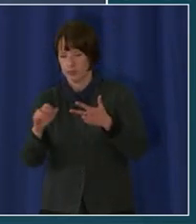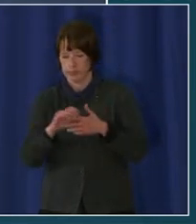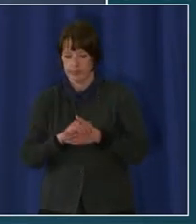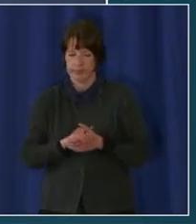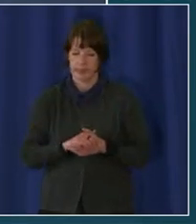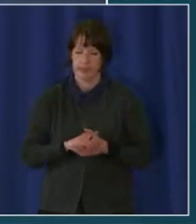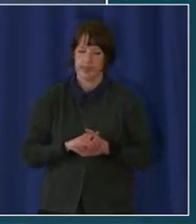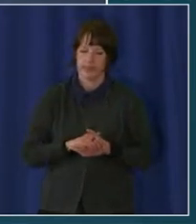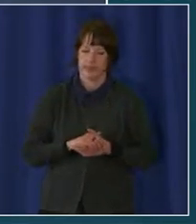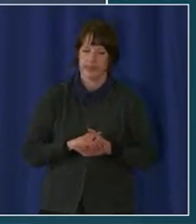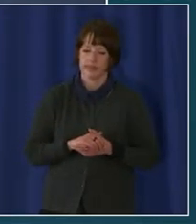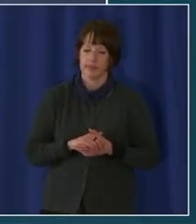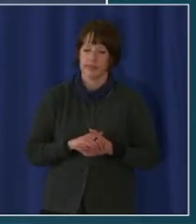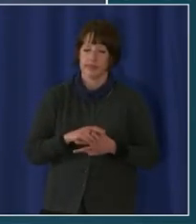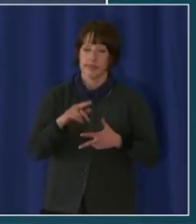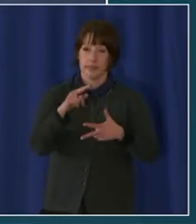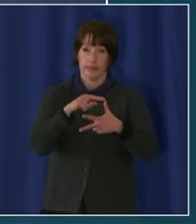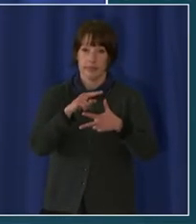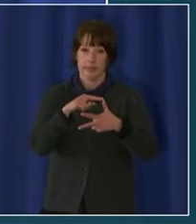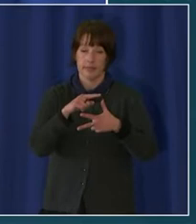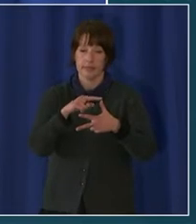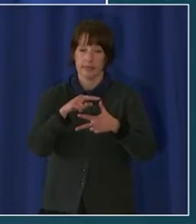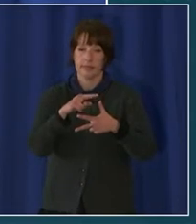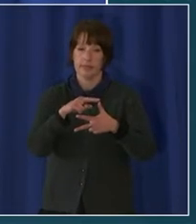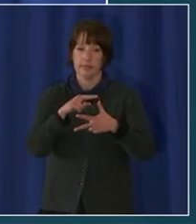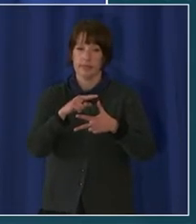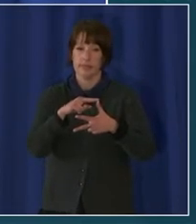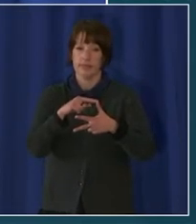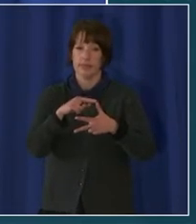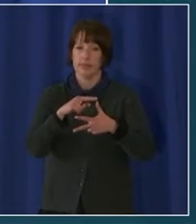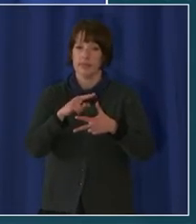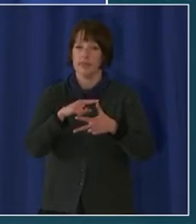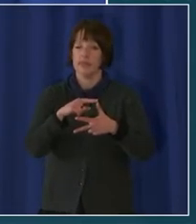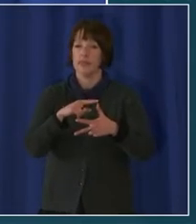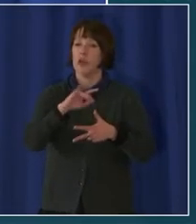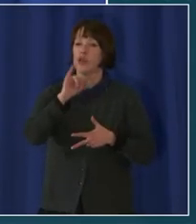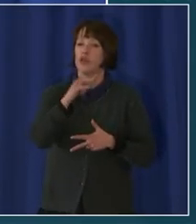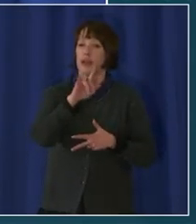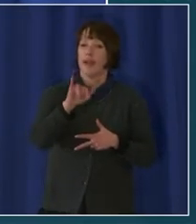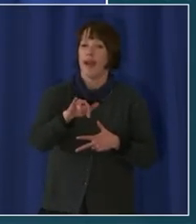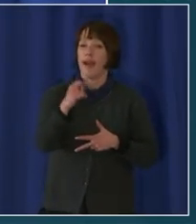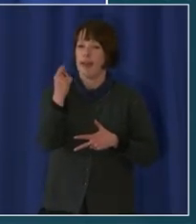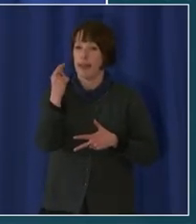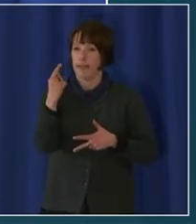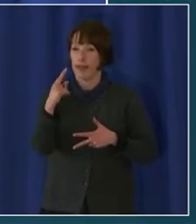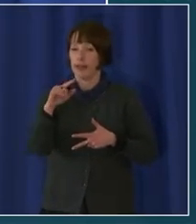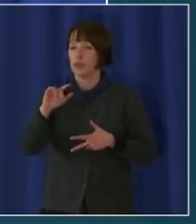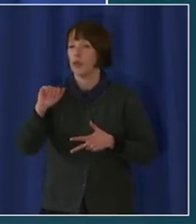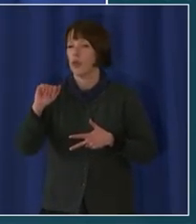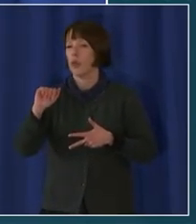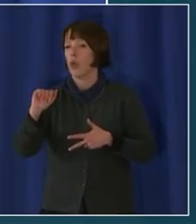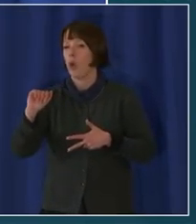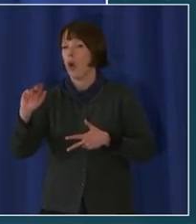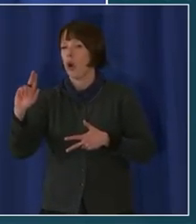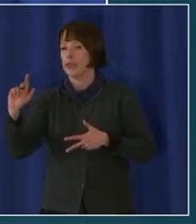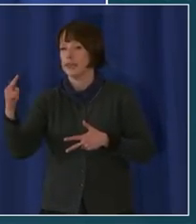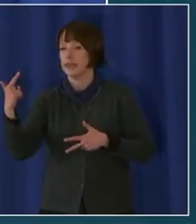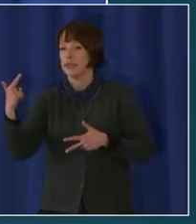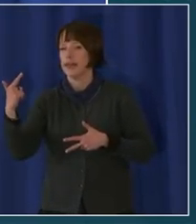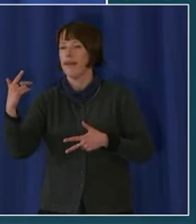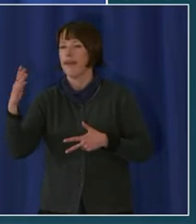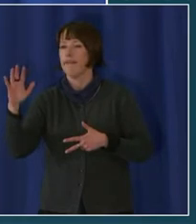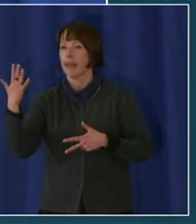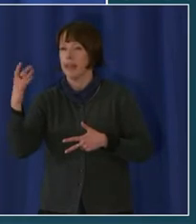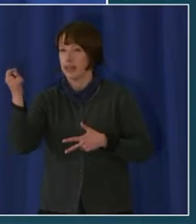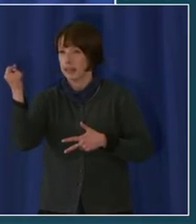school students. Our elementary programs will run from July 11th until August 5th. I do want to note that